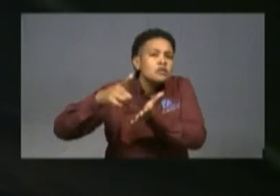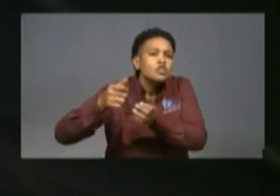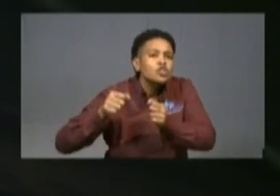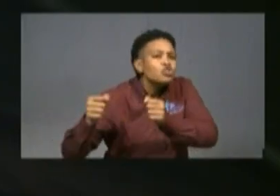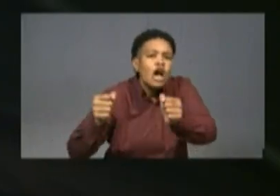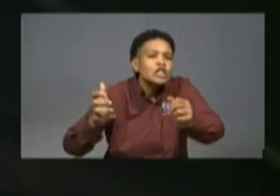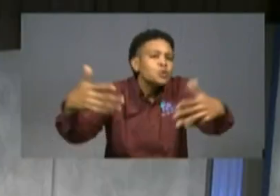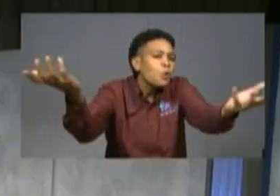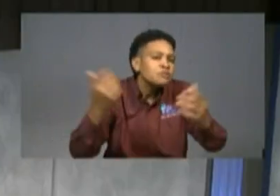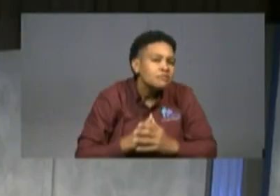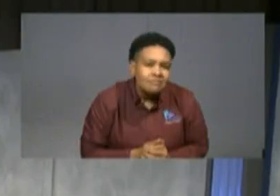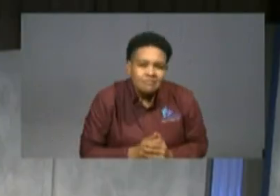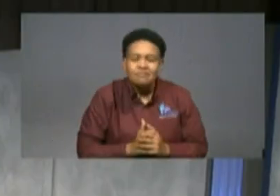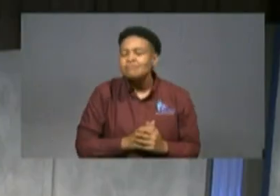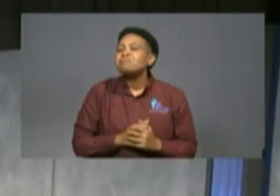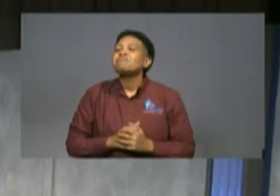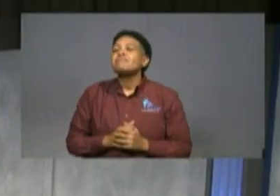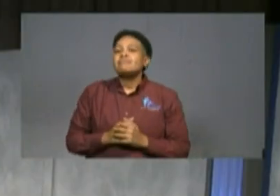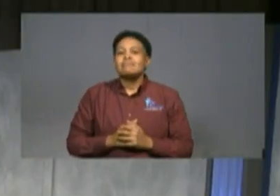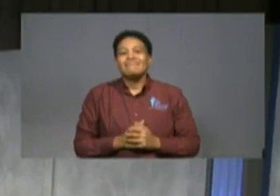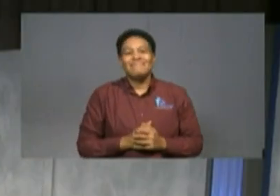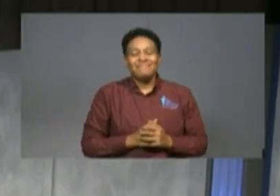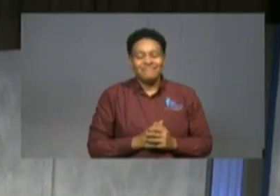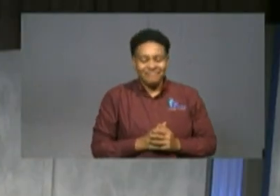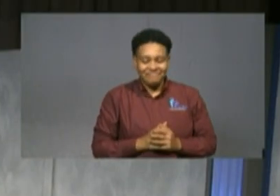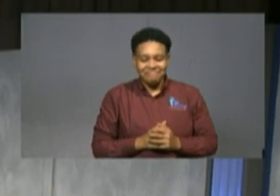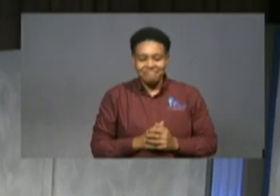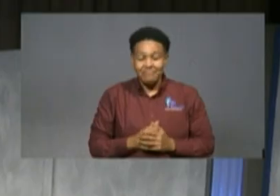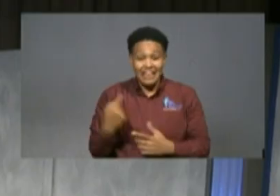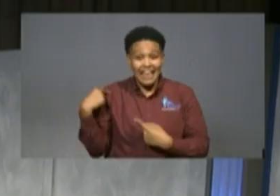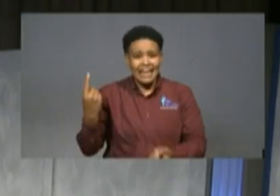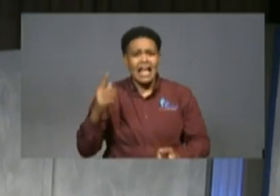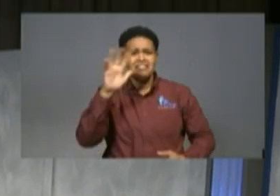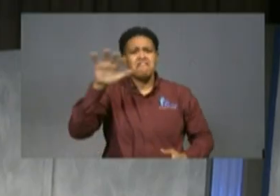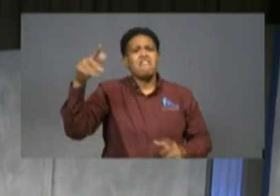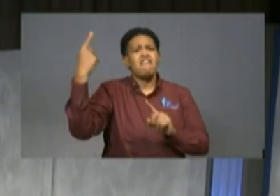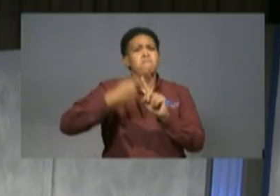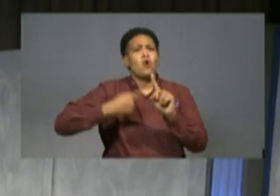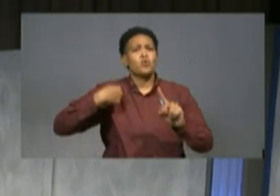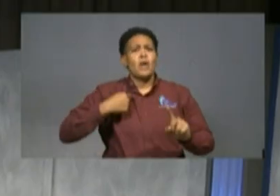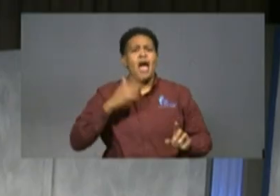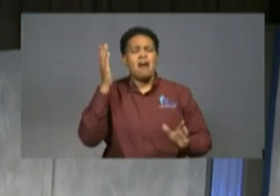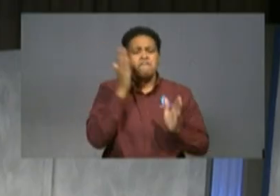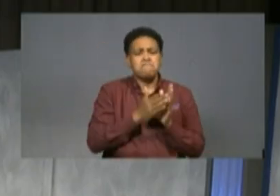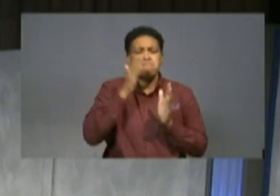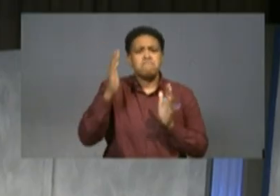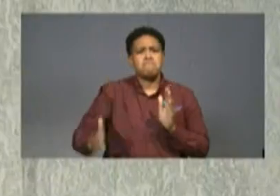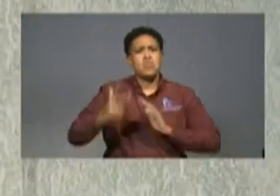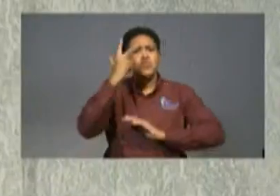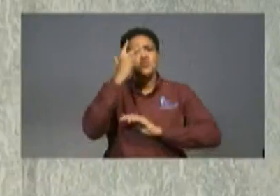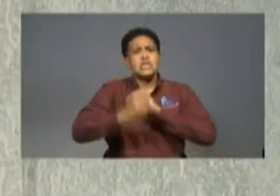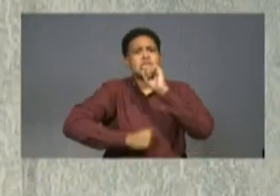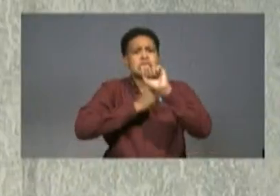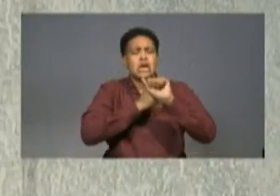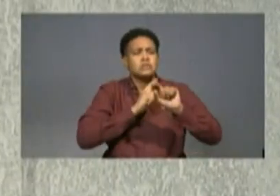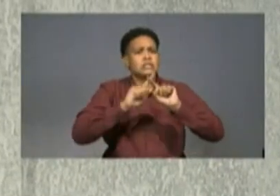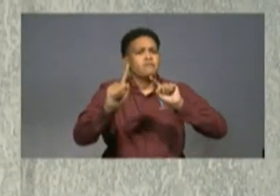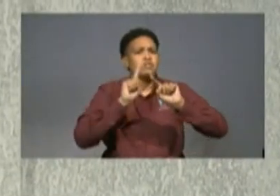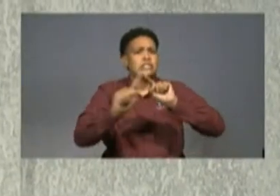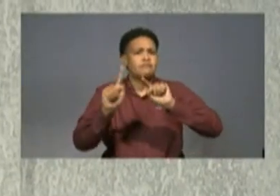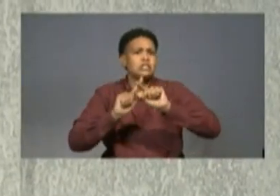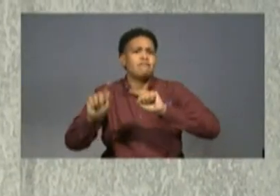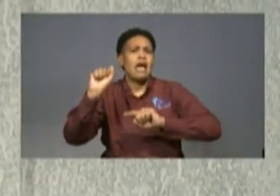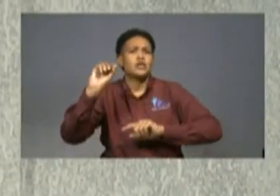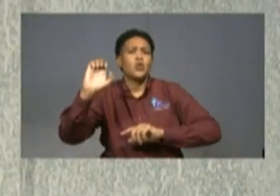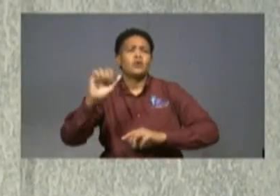crime? All right, so in the last 55 months, we have had a series of about 3 years of different states of